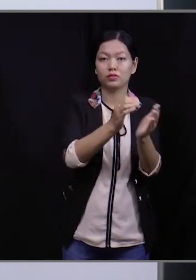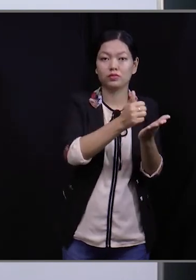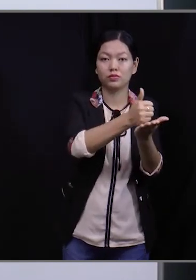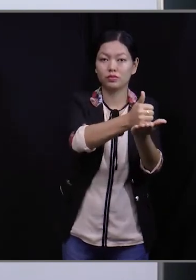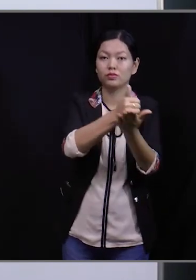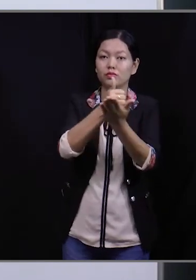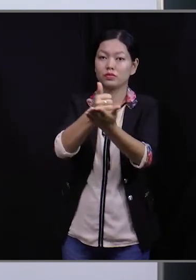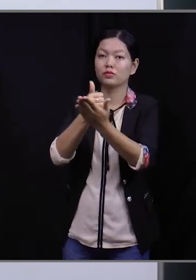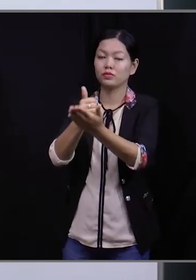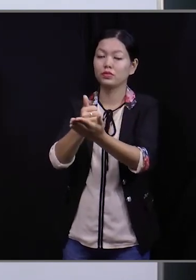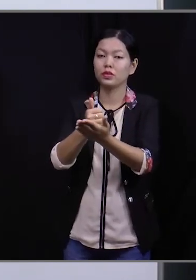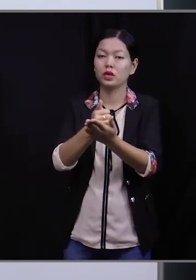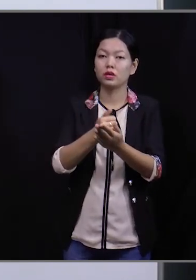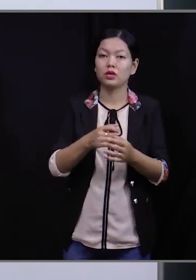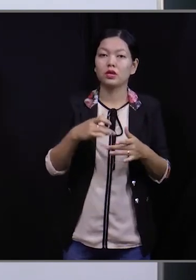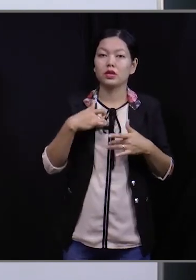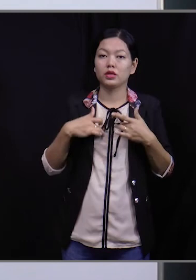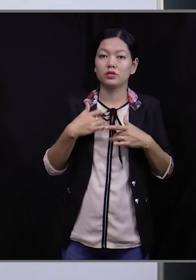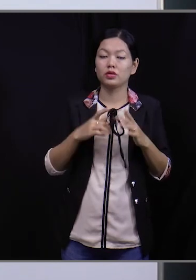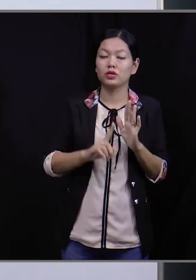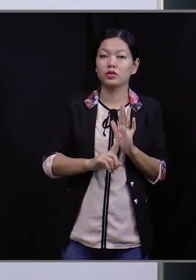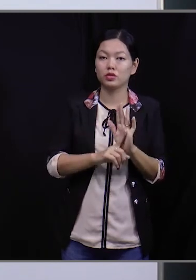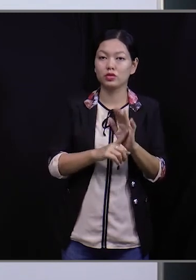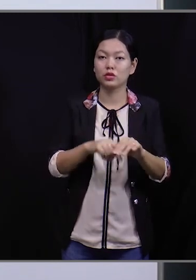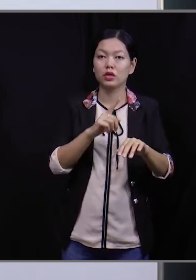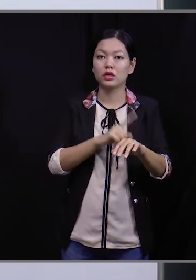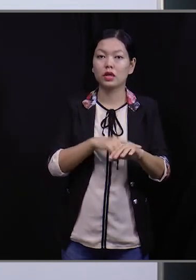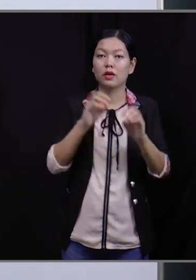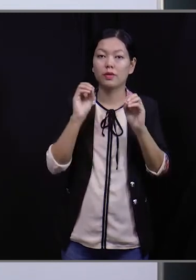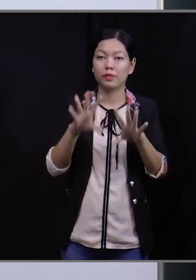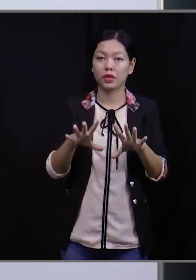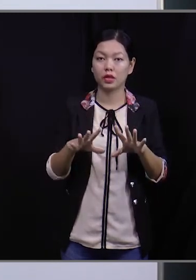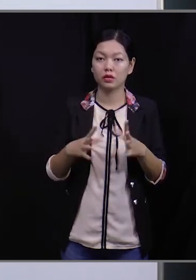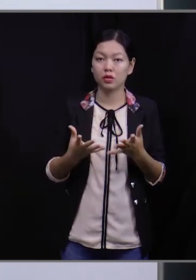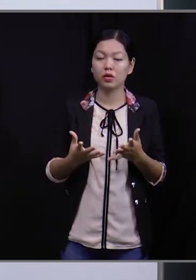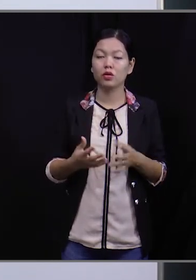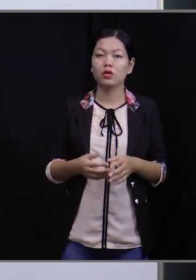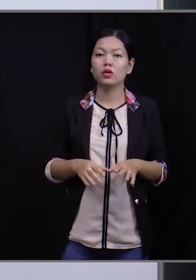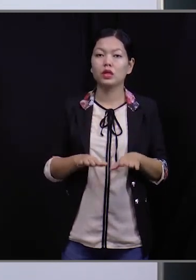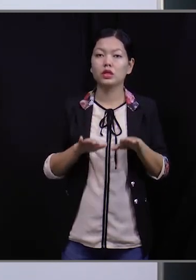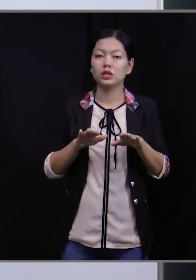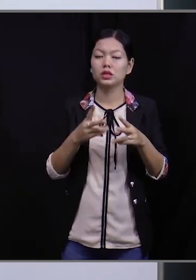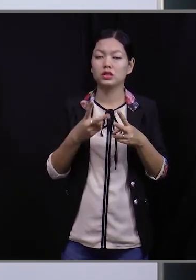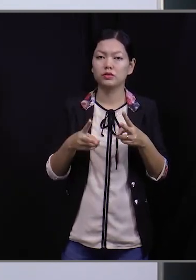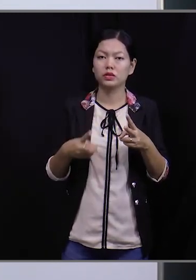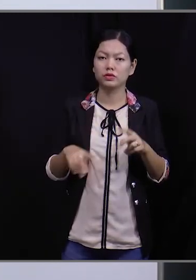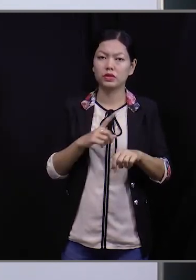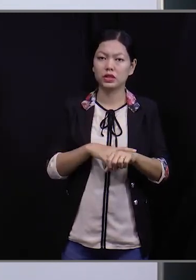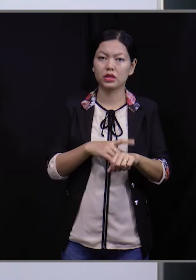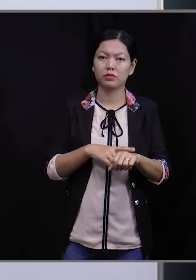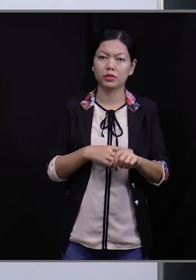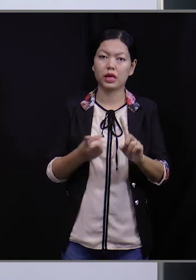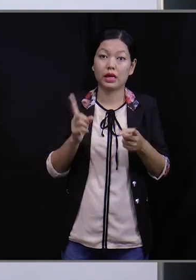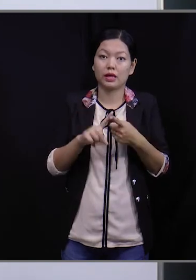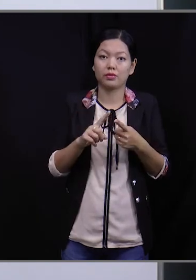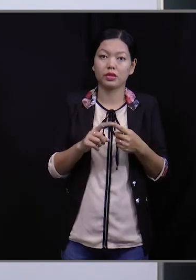expansionary monetary policy. In times of depression, in times of recession, demand is low. And therefore, the